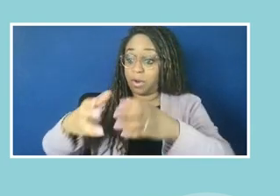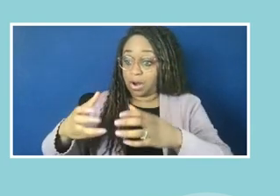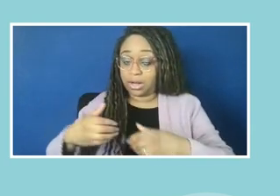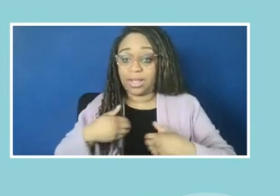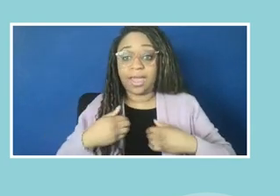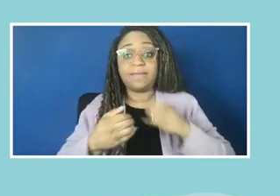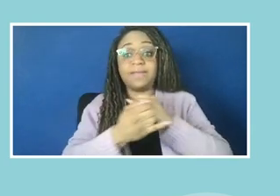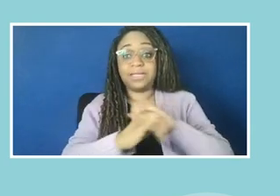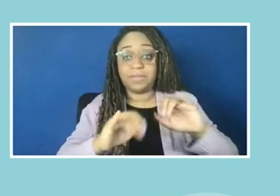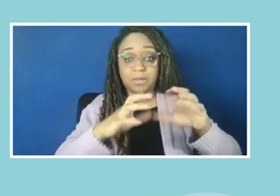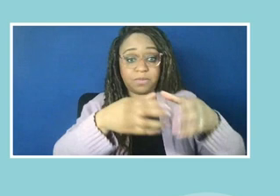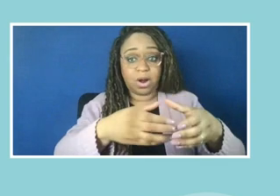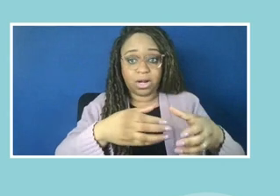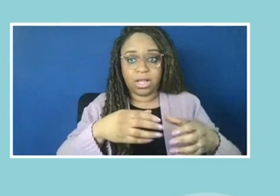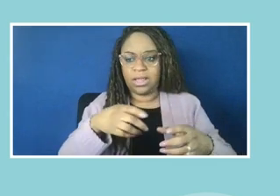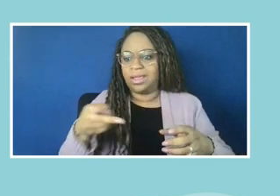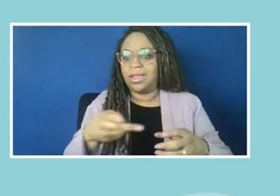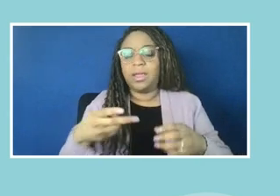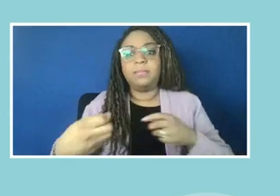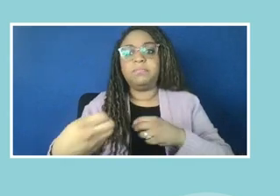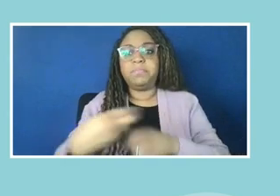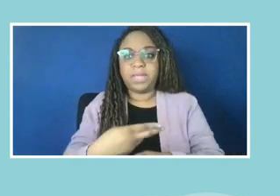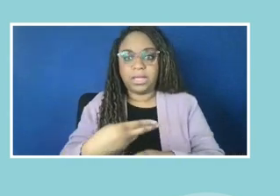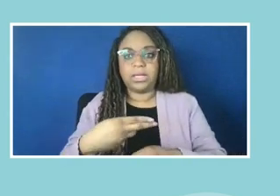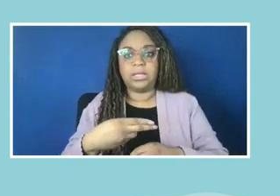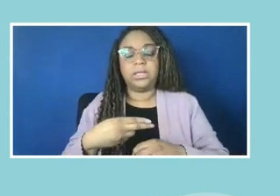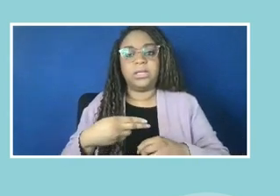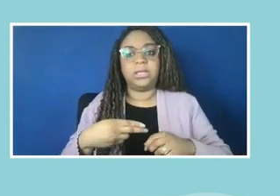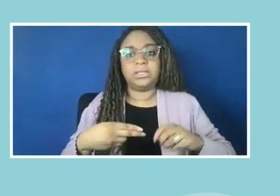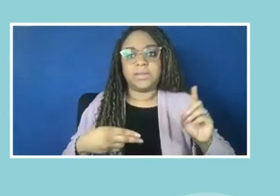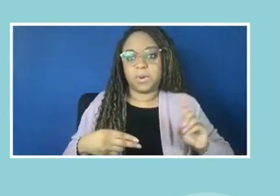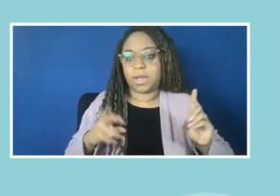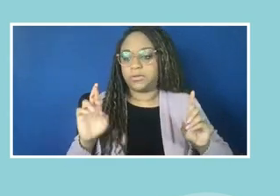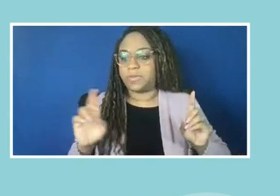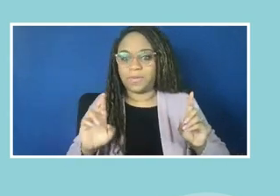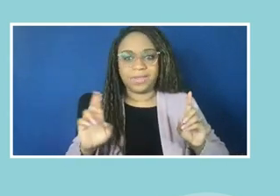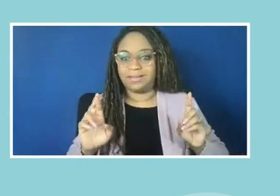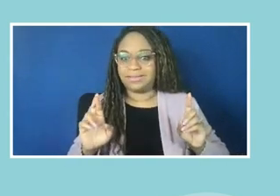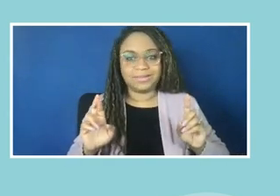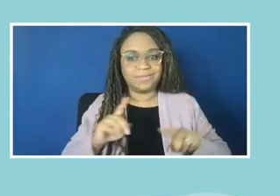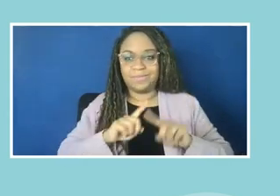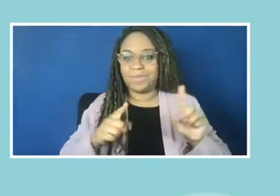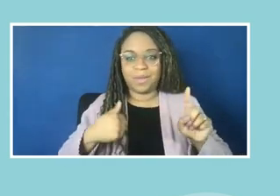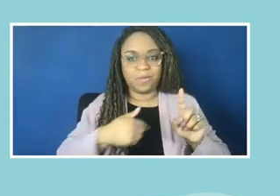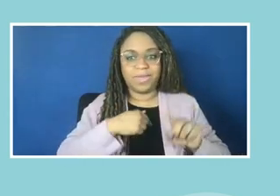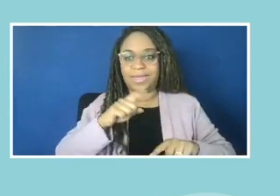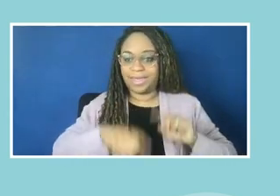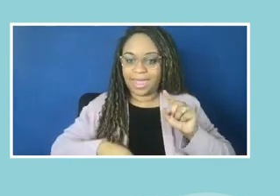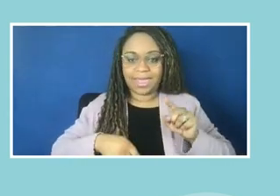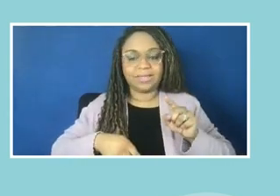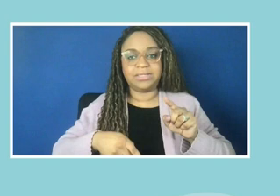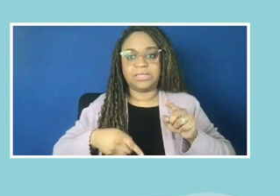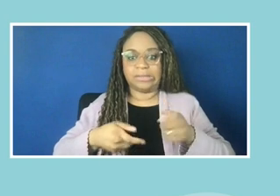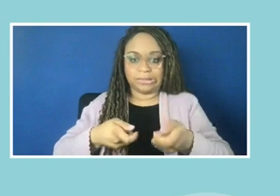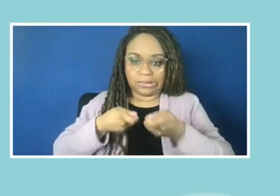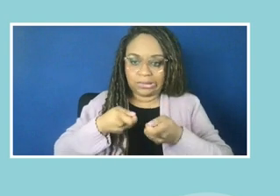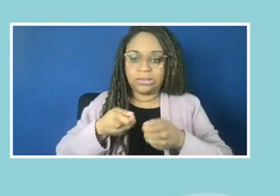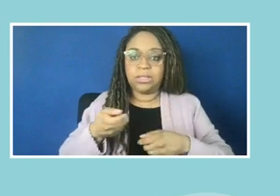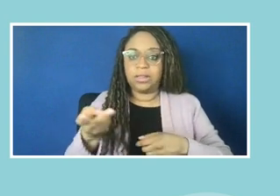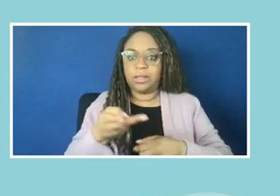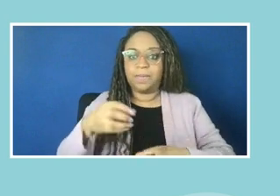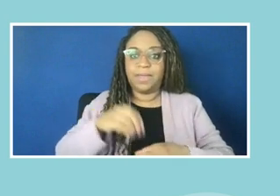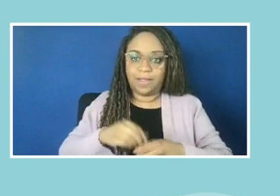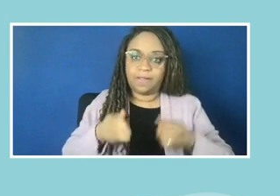the Democrats and Republicans have to offer, but we can't get them in those positions right now, but we will. In